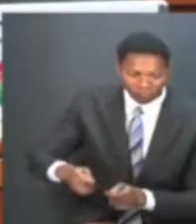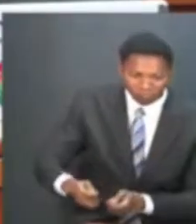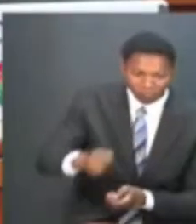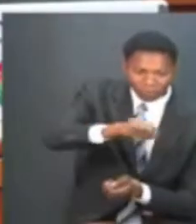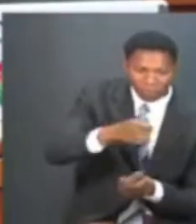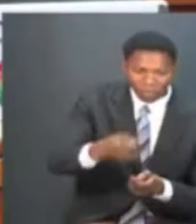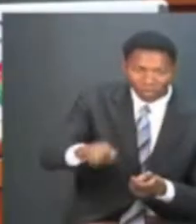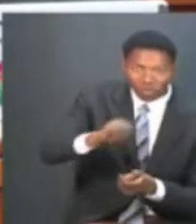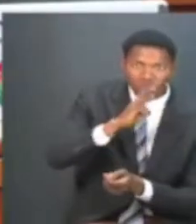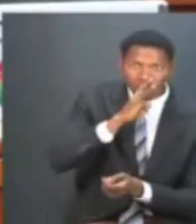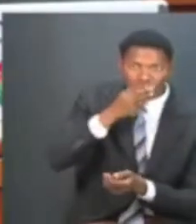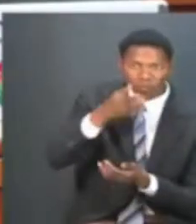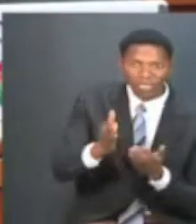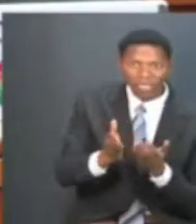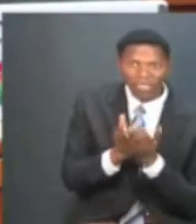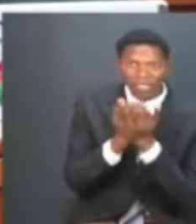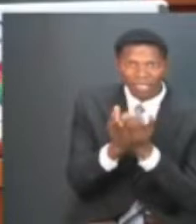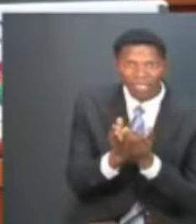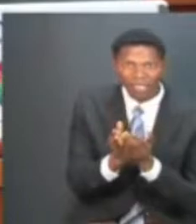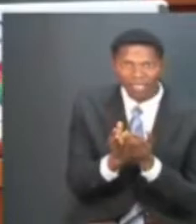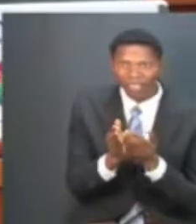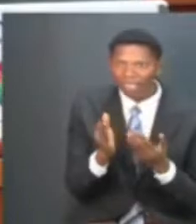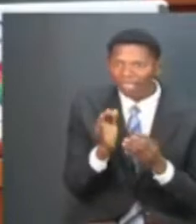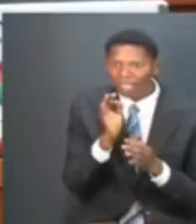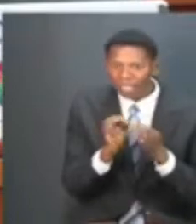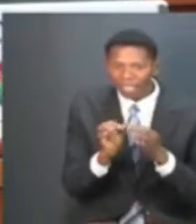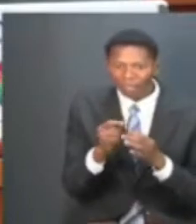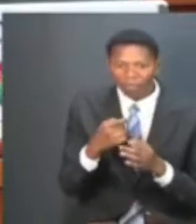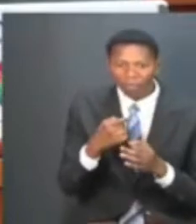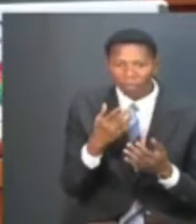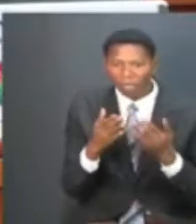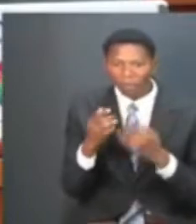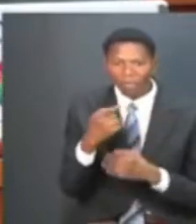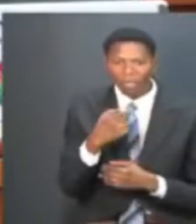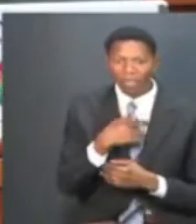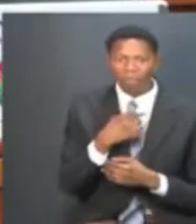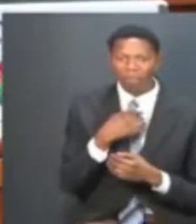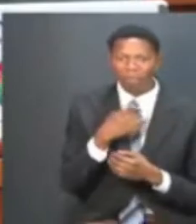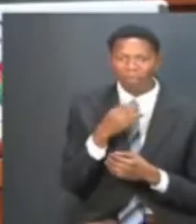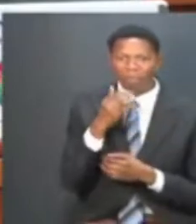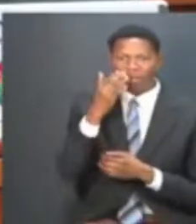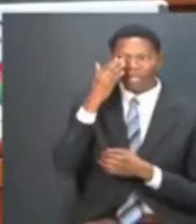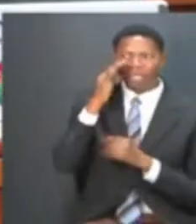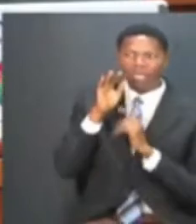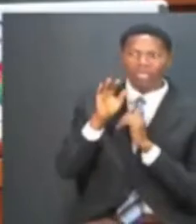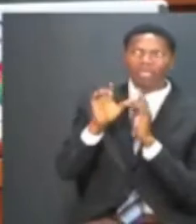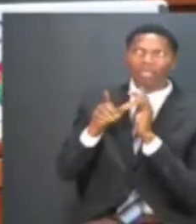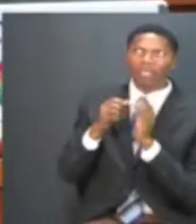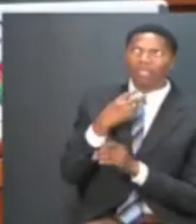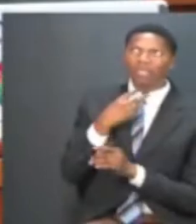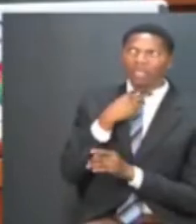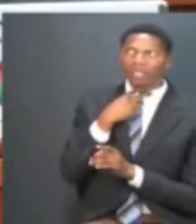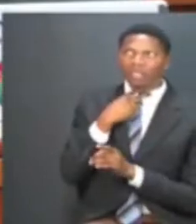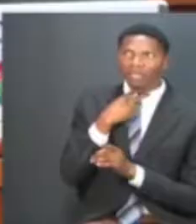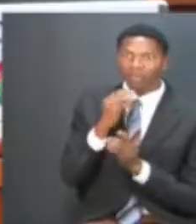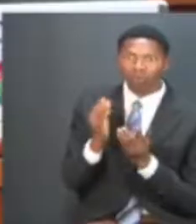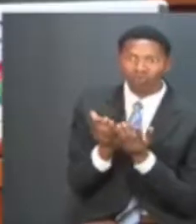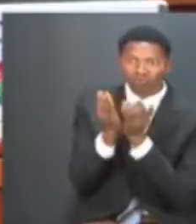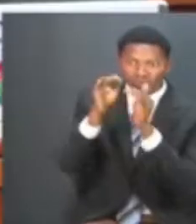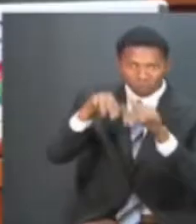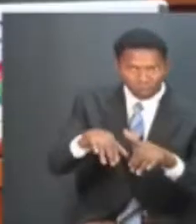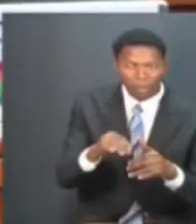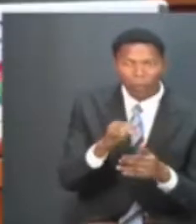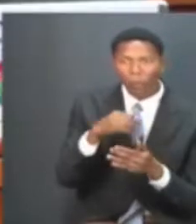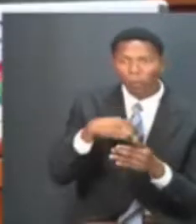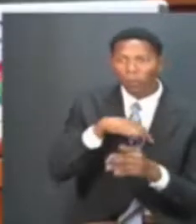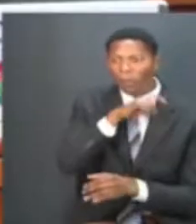anyone loses attention and the water collects in the boat is going to sink. We need to begin to look at